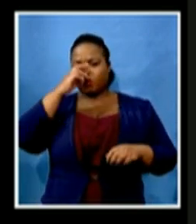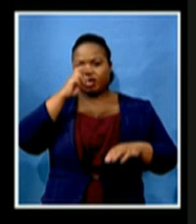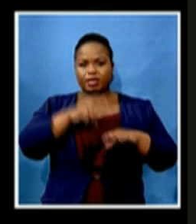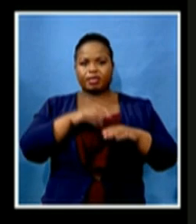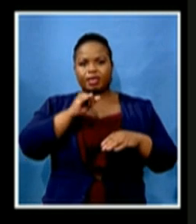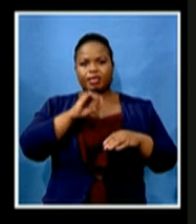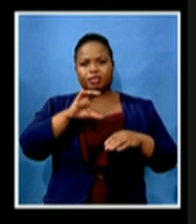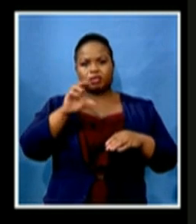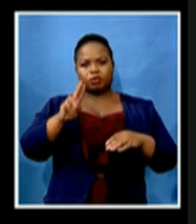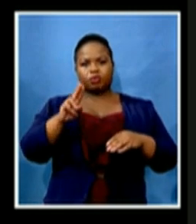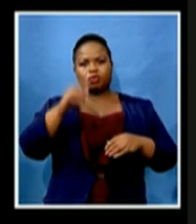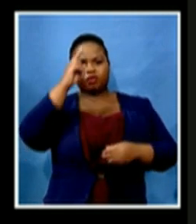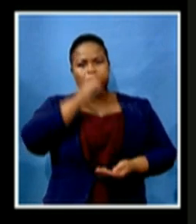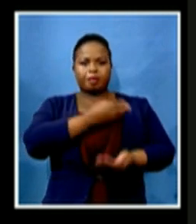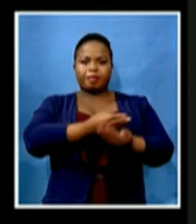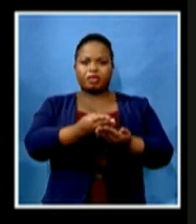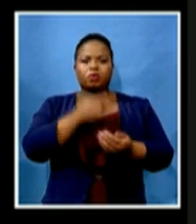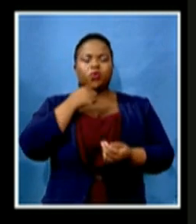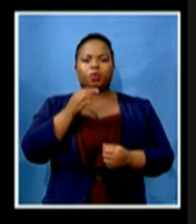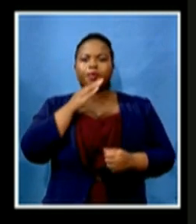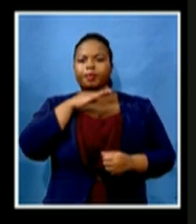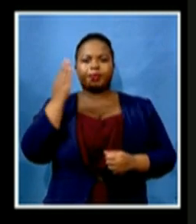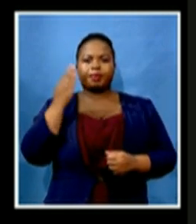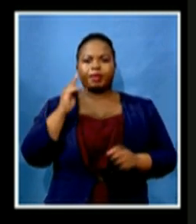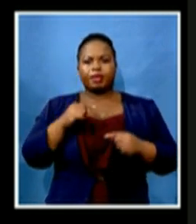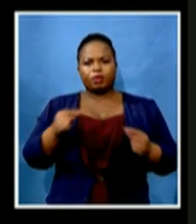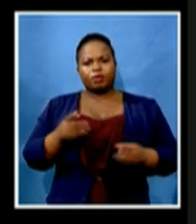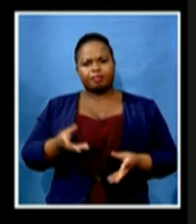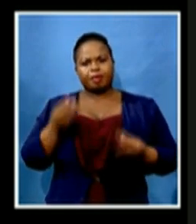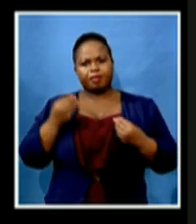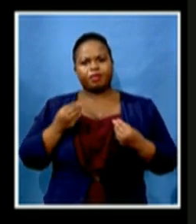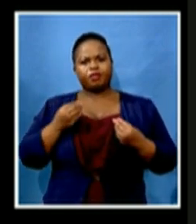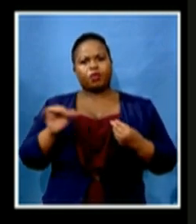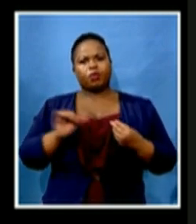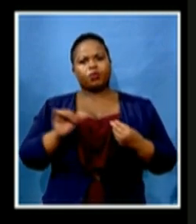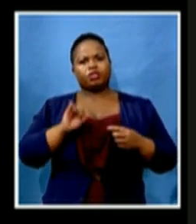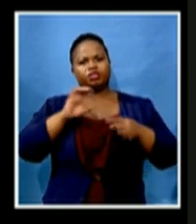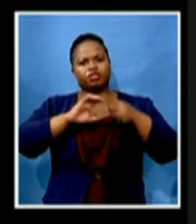beds based on what we know currently about capacity? Thank you.